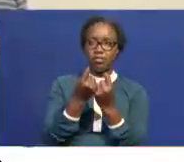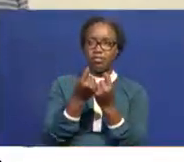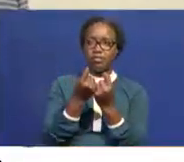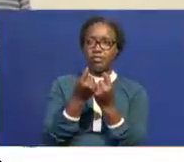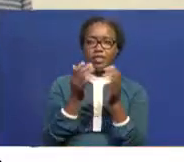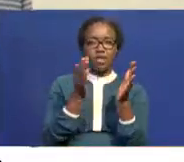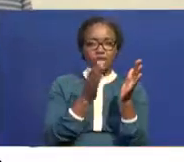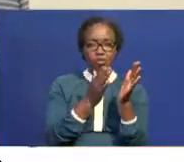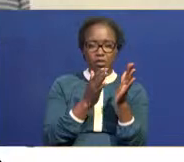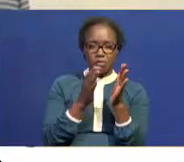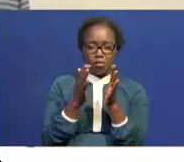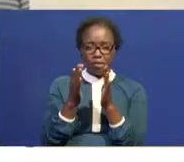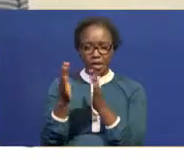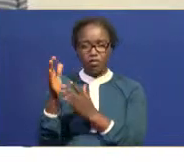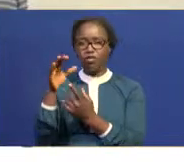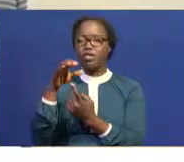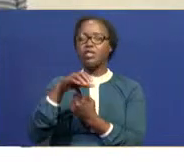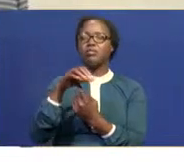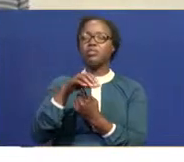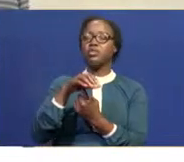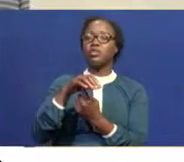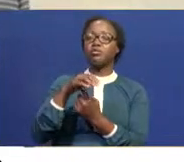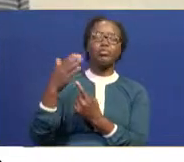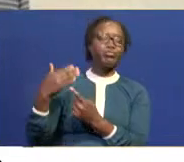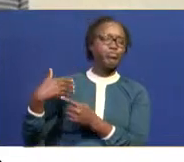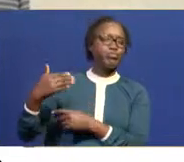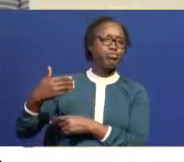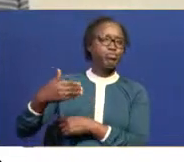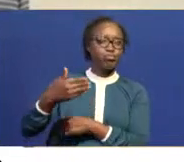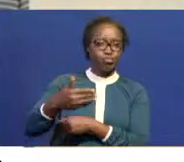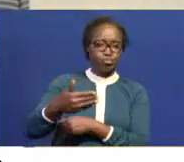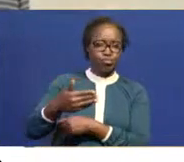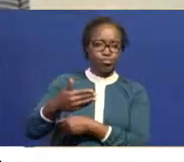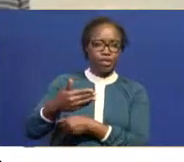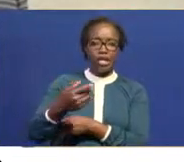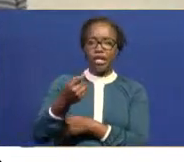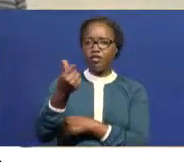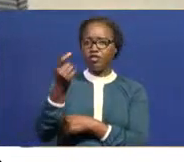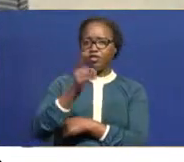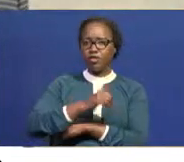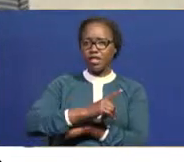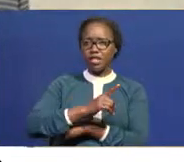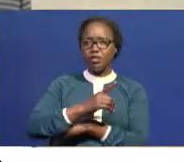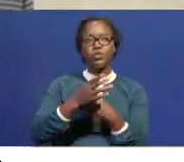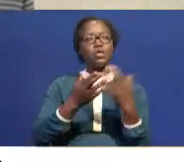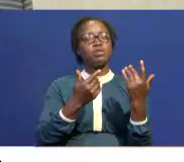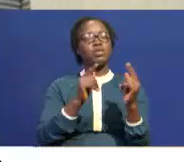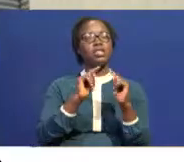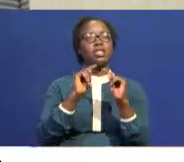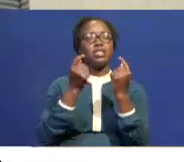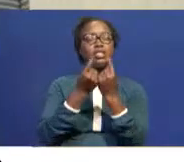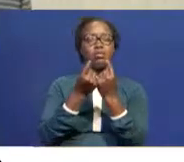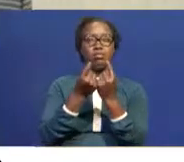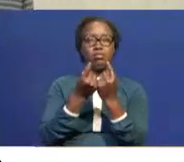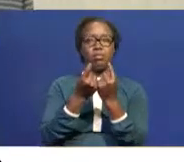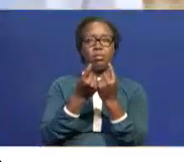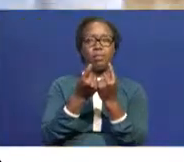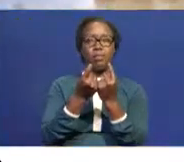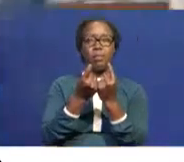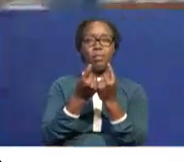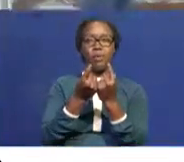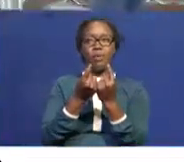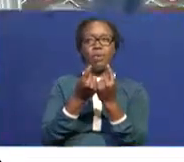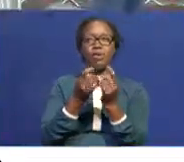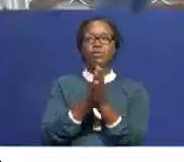has been preparing for this championship and in a few days time we expect the team to get